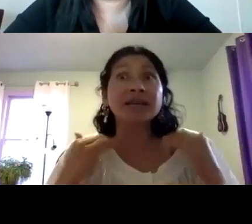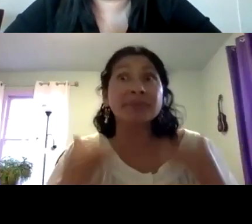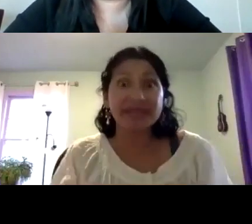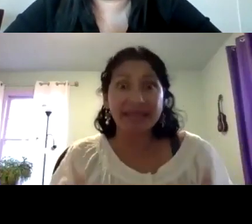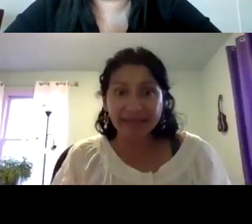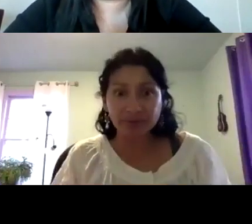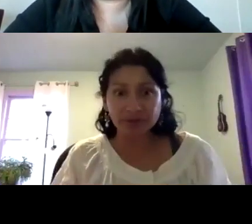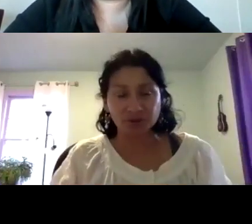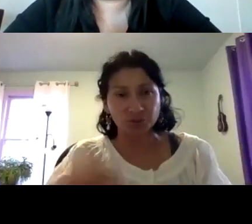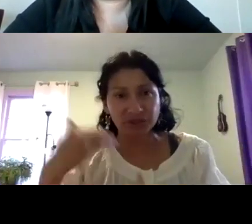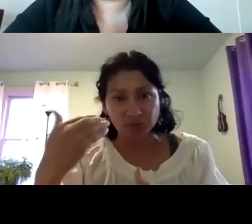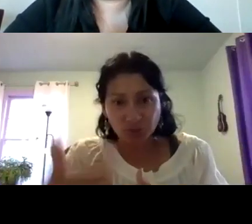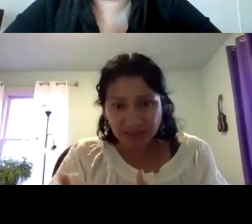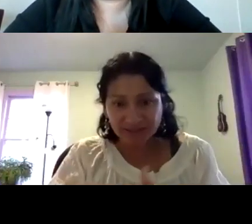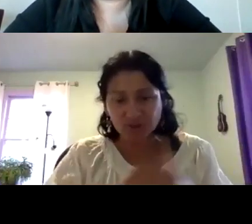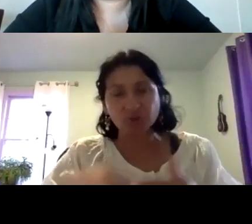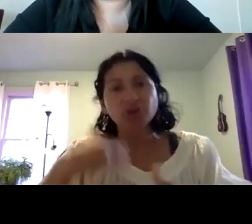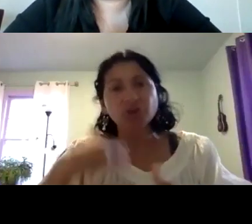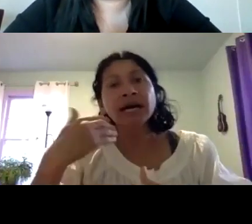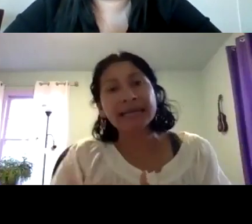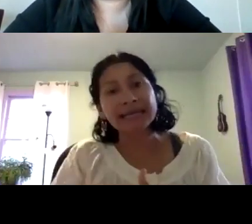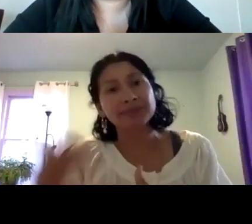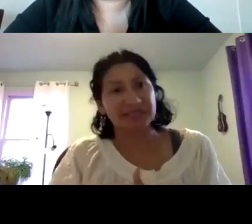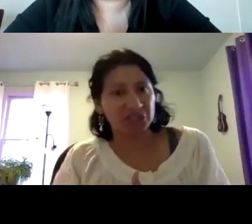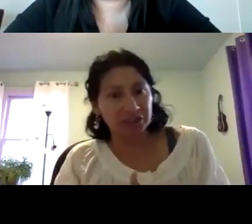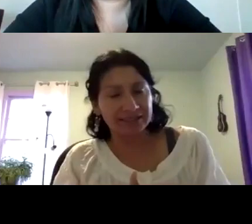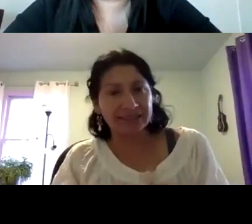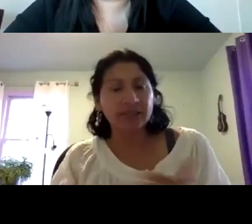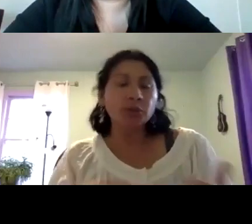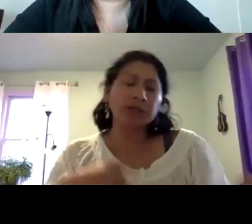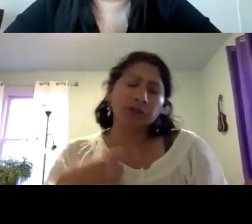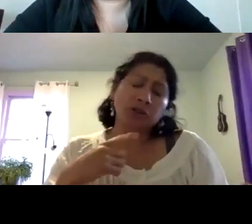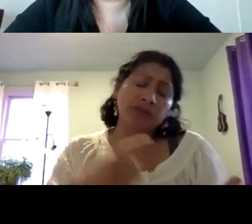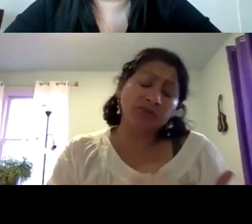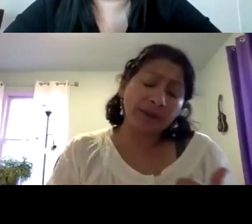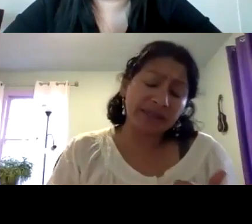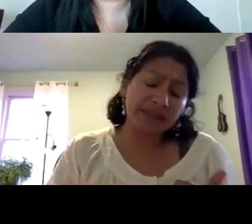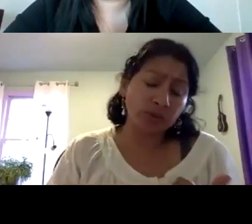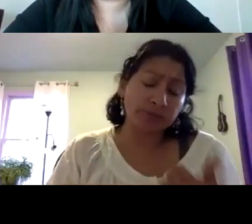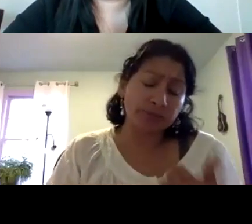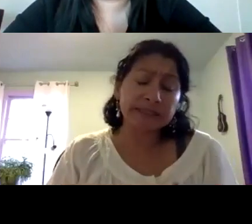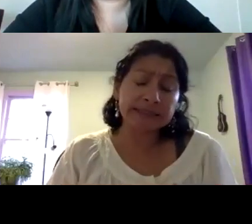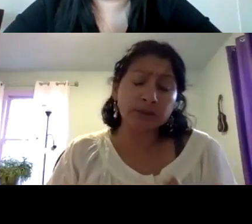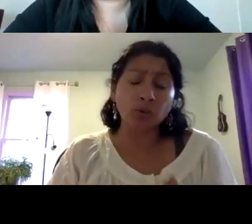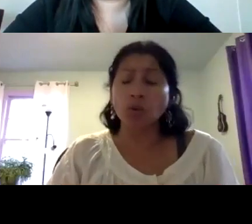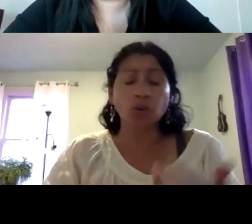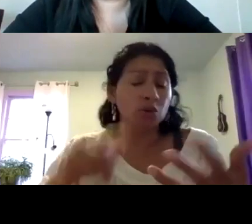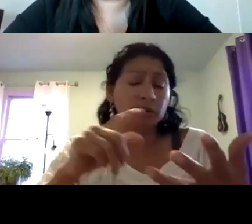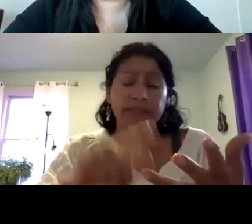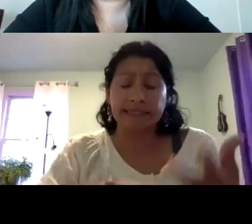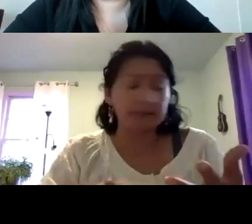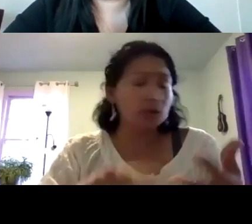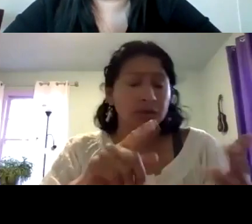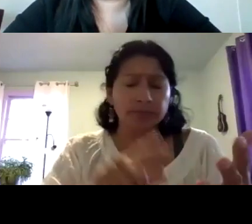they're not gonna be able to be ready to help their children. We are talking families with